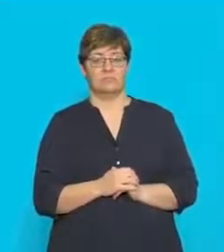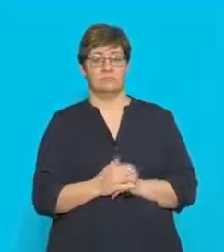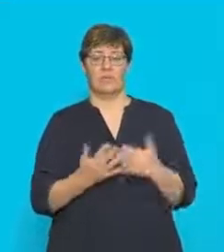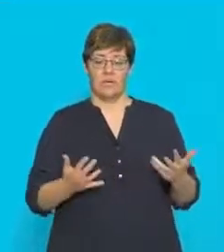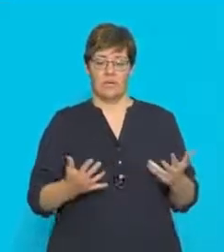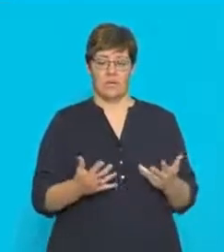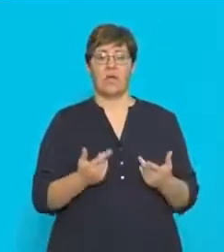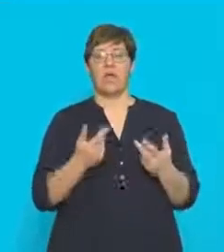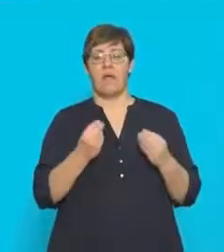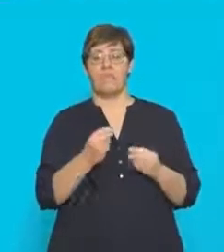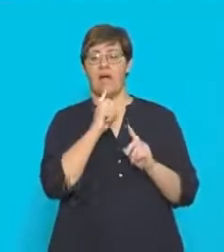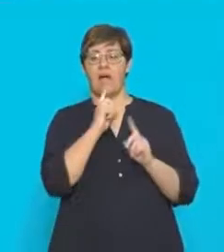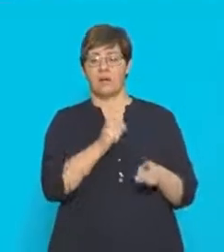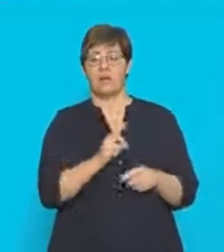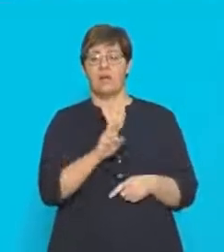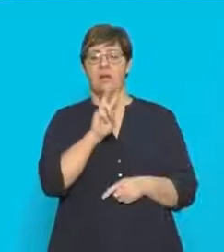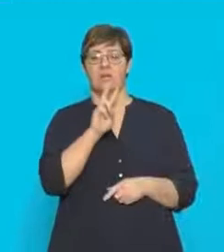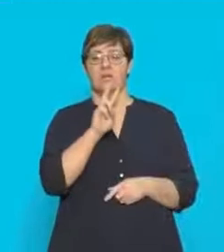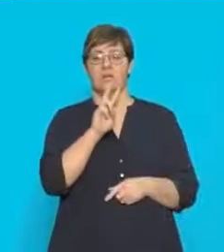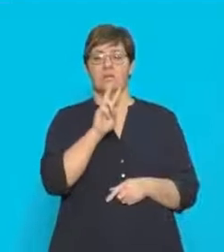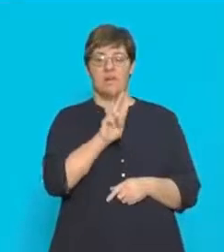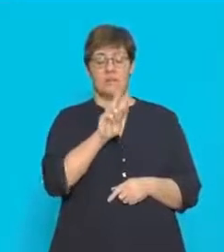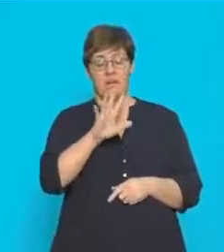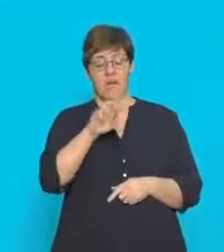Okay, and we have an answer of